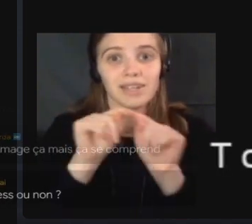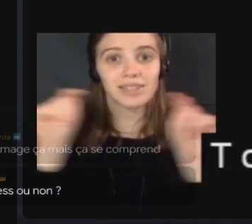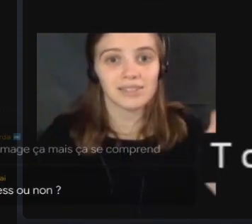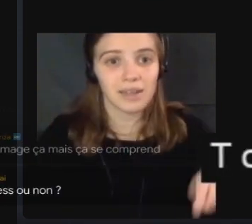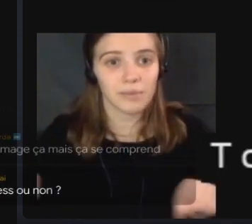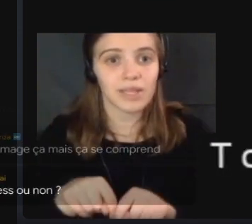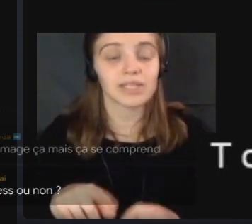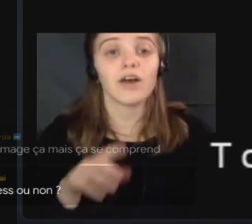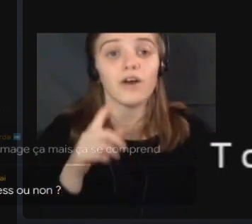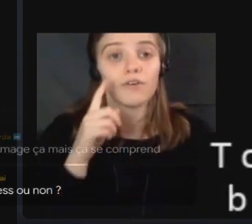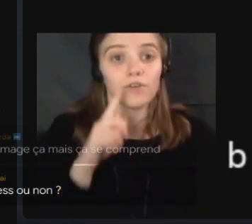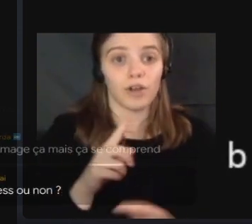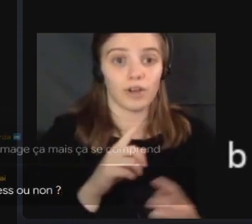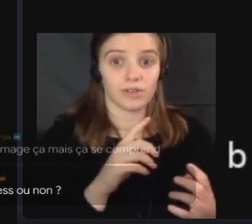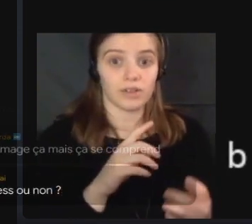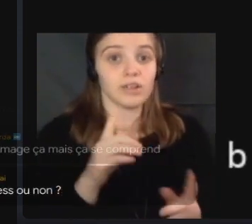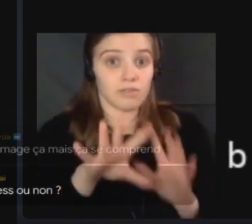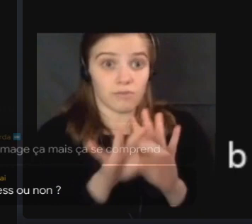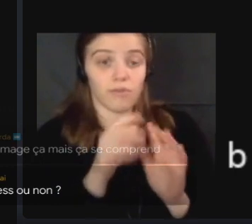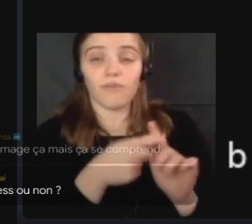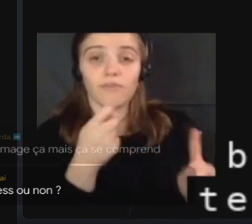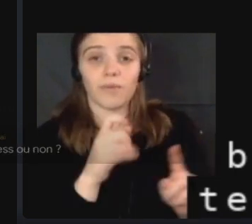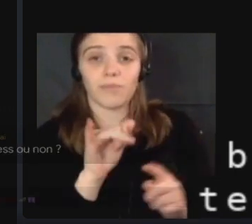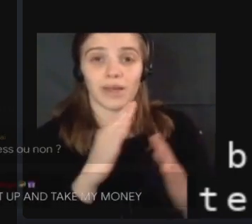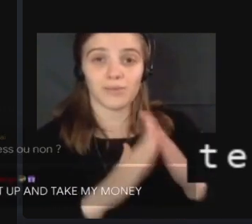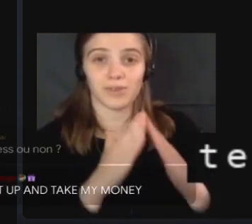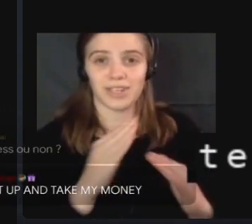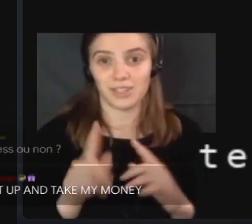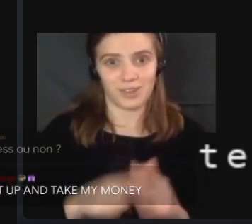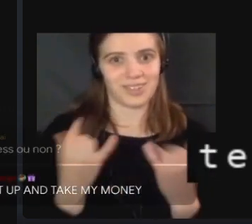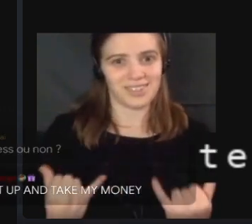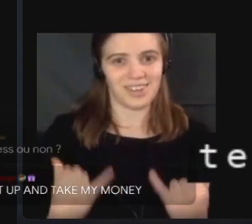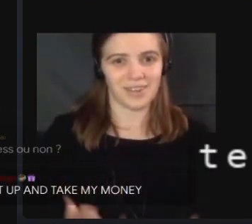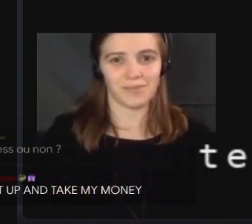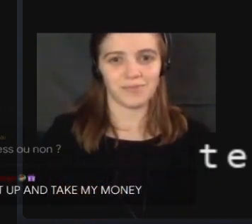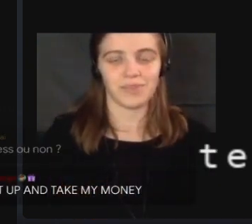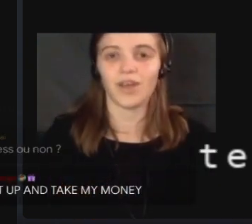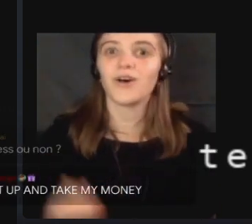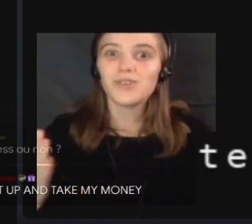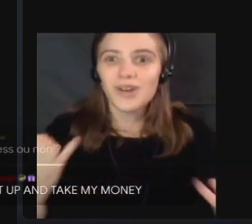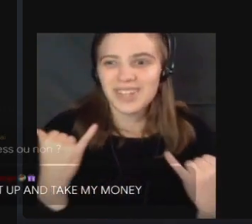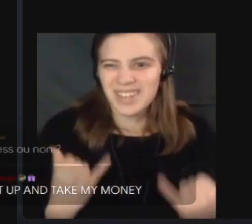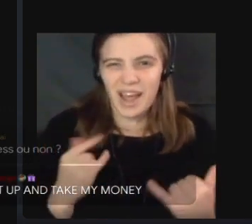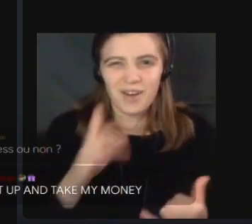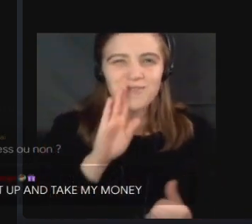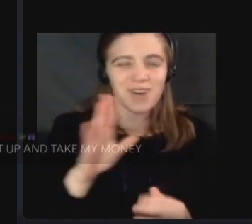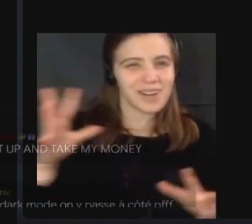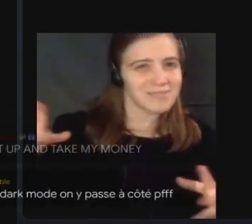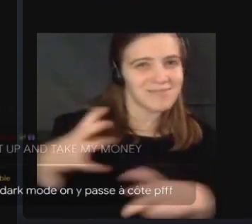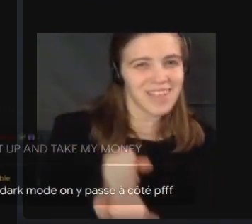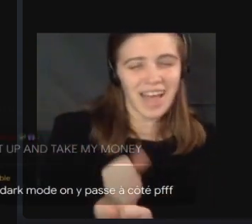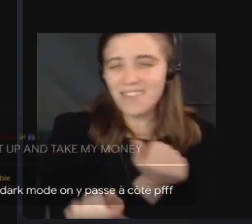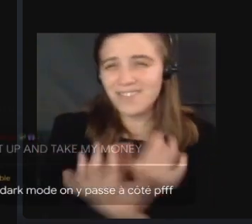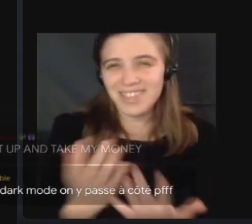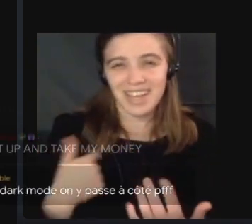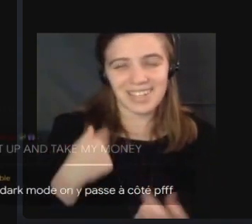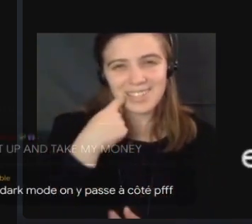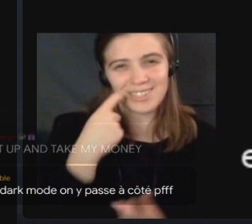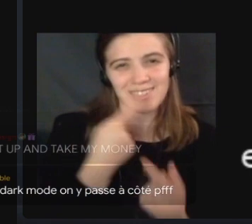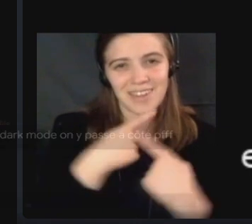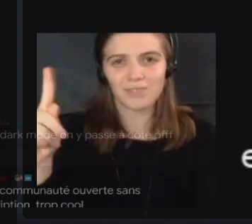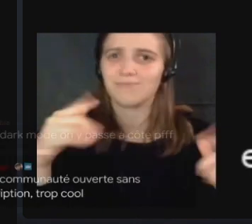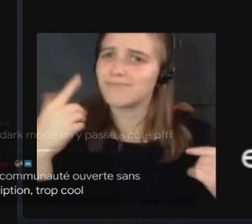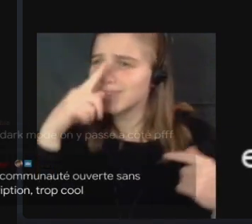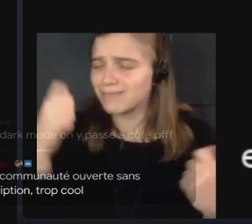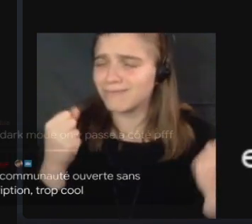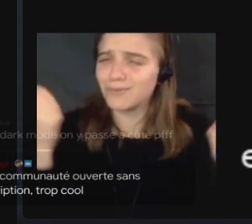faits. community Starting today. Des templates tout faits Okay, sur FigJam so, pour one organiser final des recap. ateliers et Everything we tout. just announced, 'cause it was a lot. Say